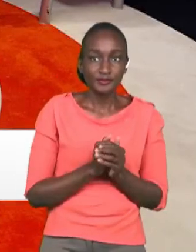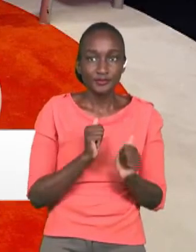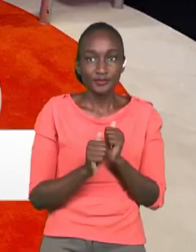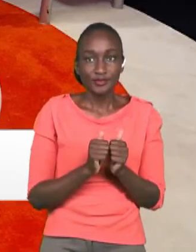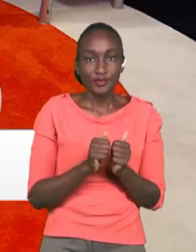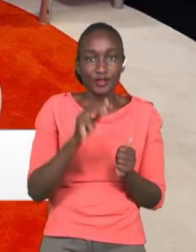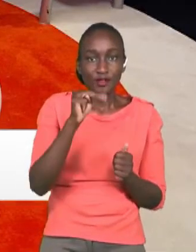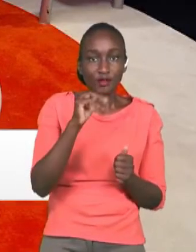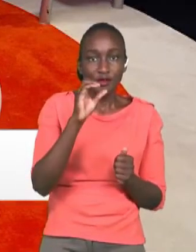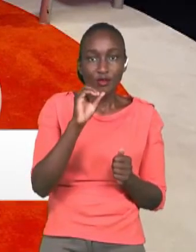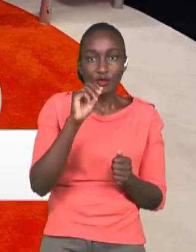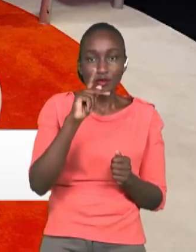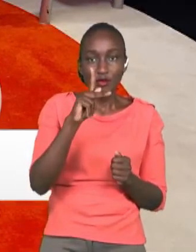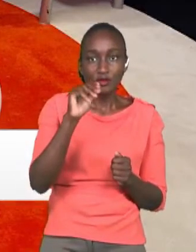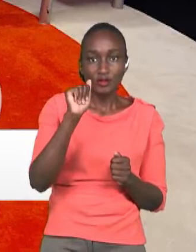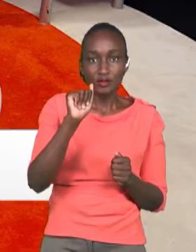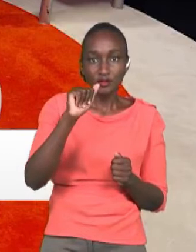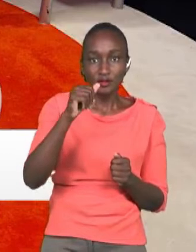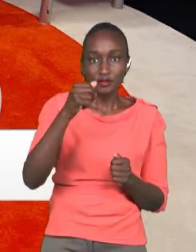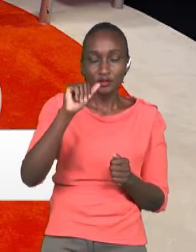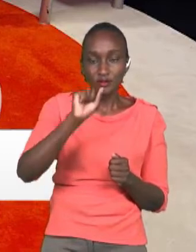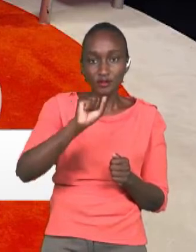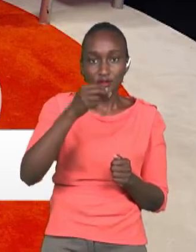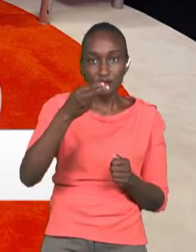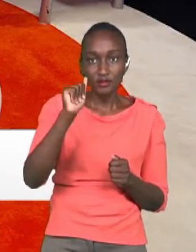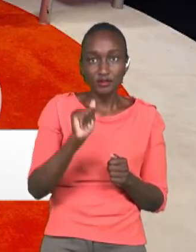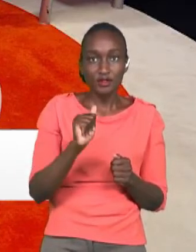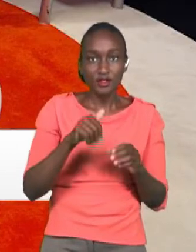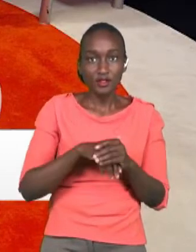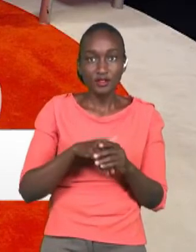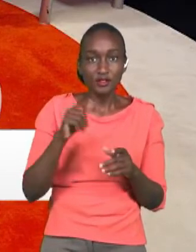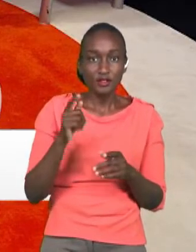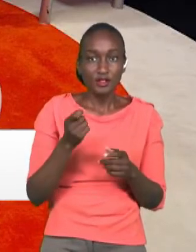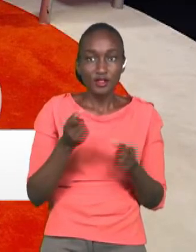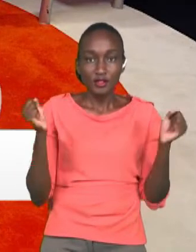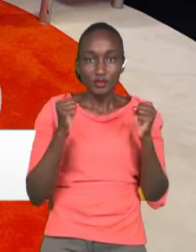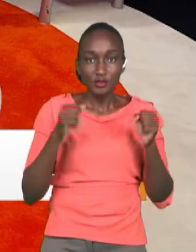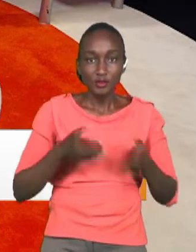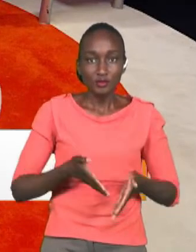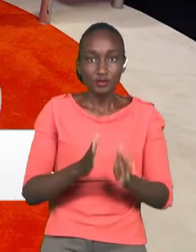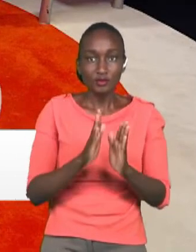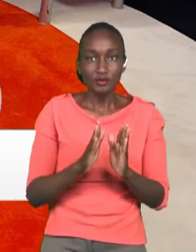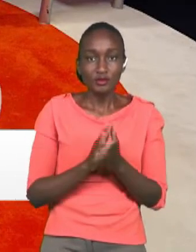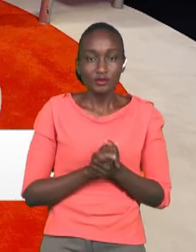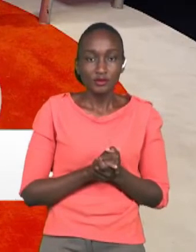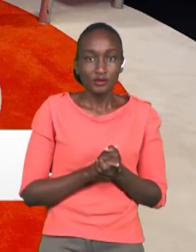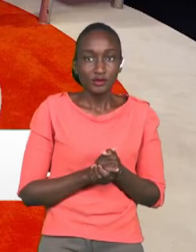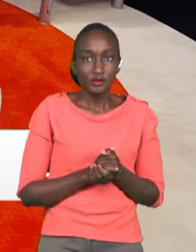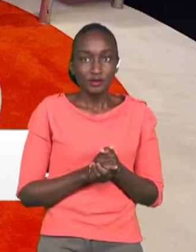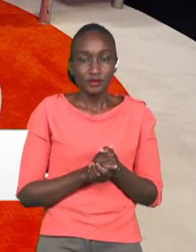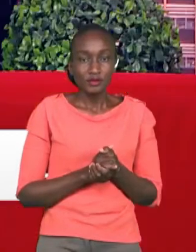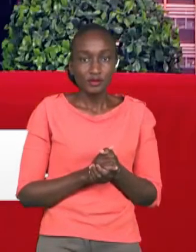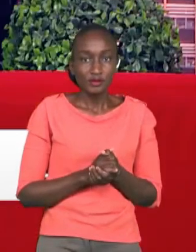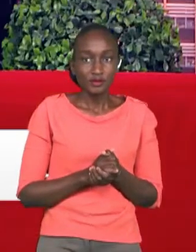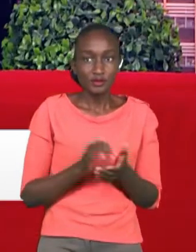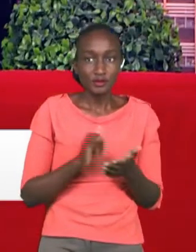Moksha Yoga Studio. And where is it located? It's 95A Lemuru Road, Parklands. Lemuru Road, Parklands, 95A. Yes. Yeah. And other is our awakening